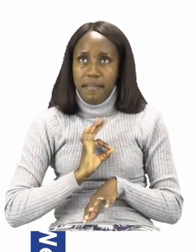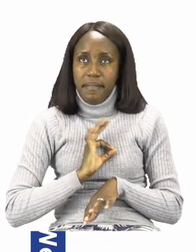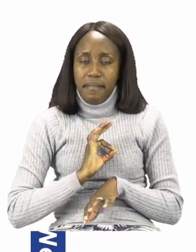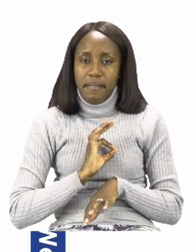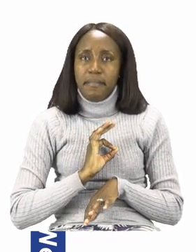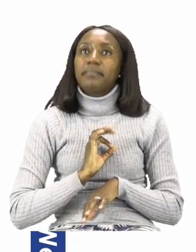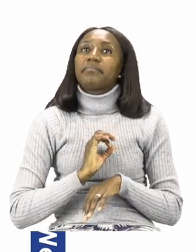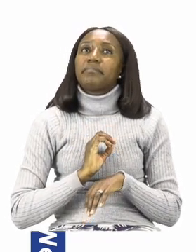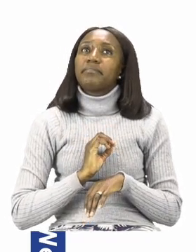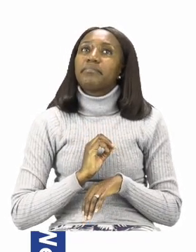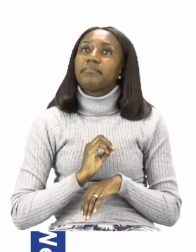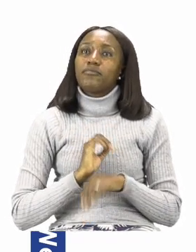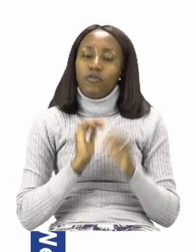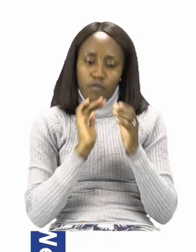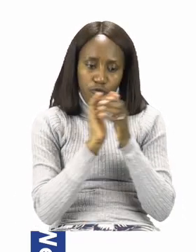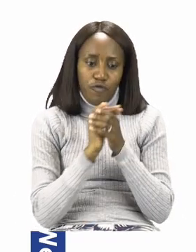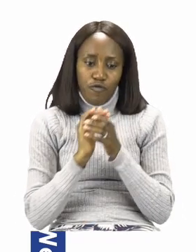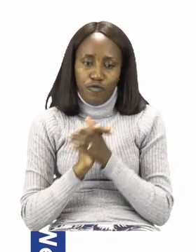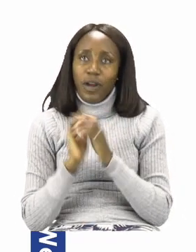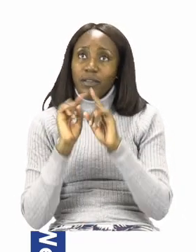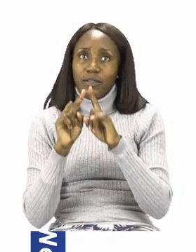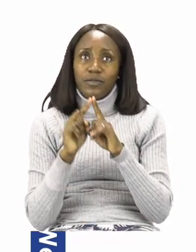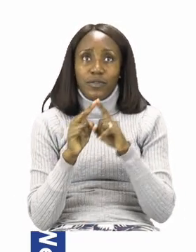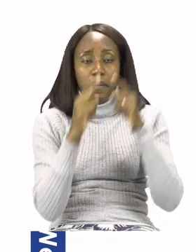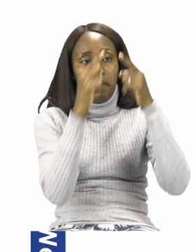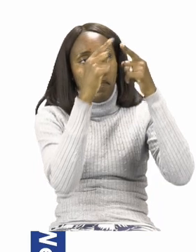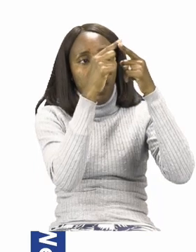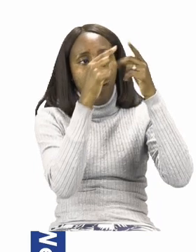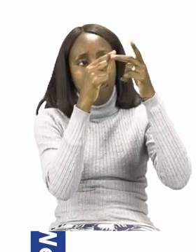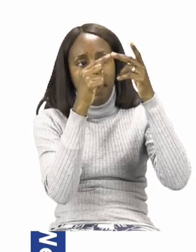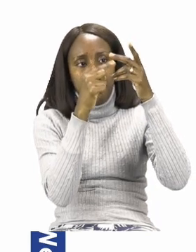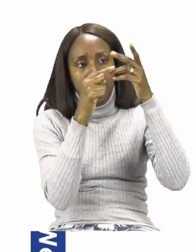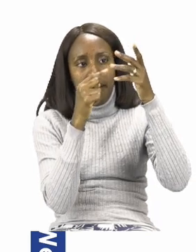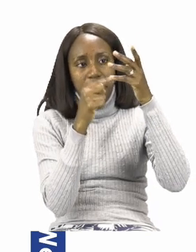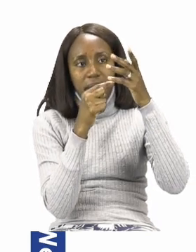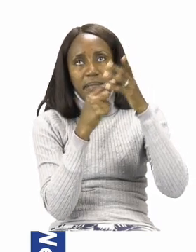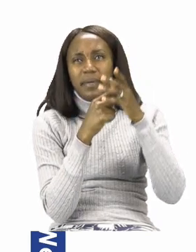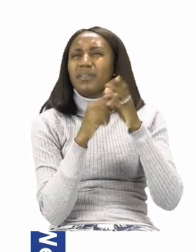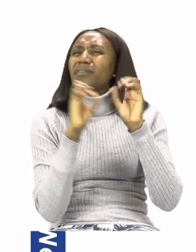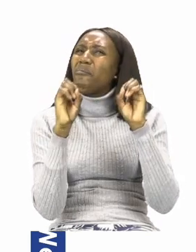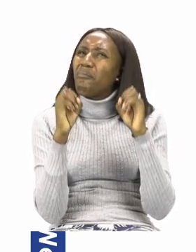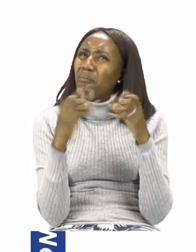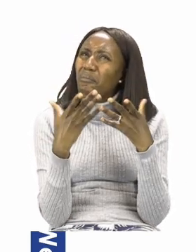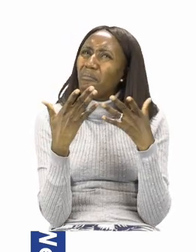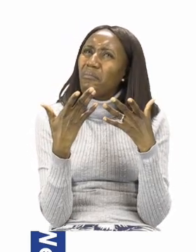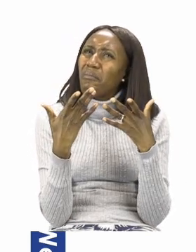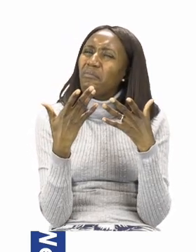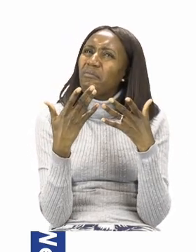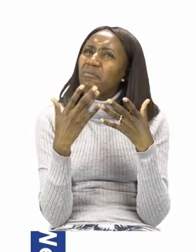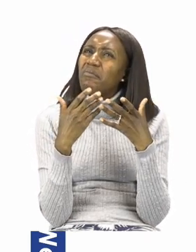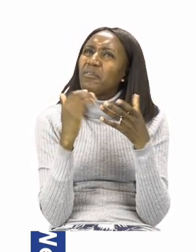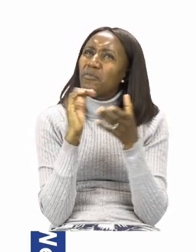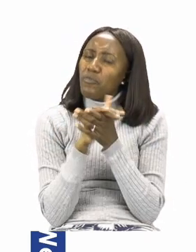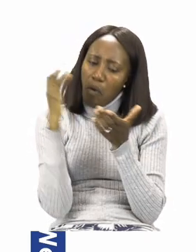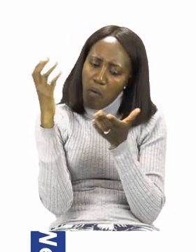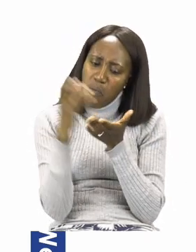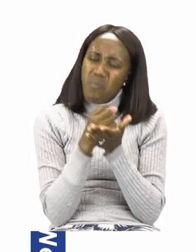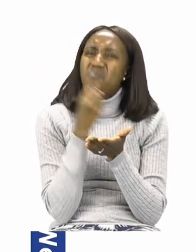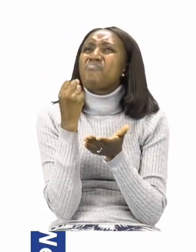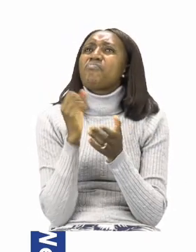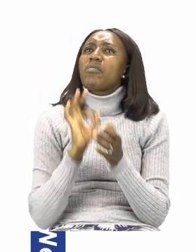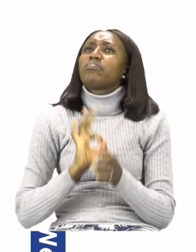by all these friends, and I want us to count how many medals was won